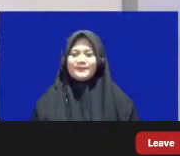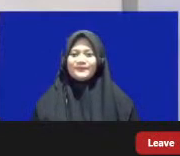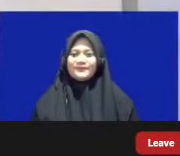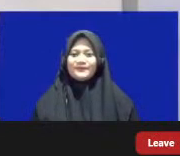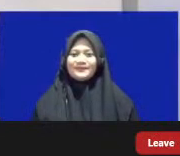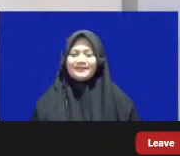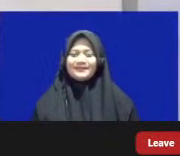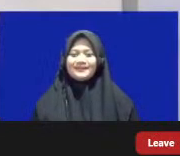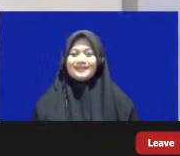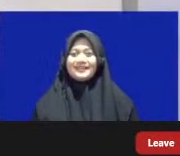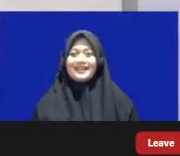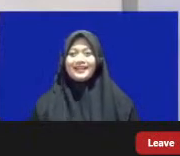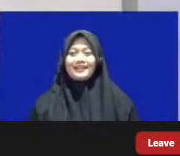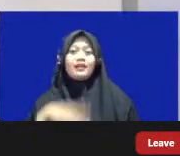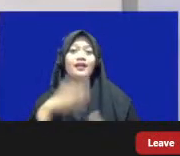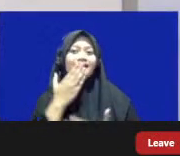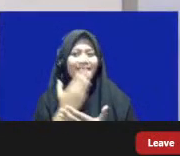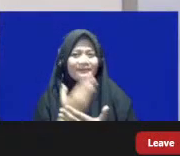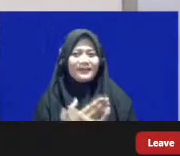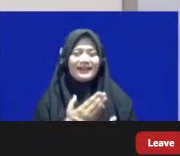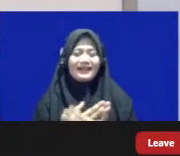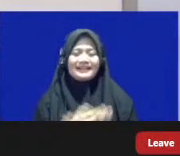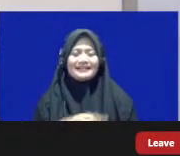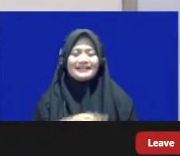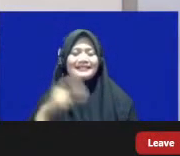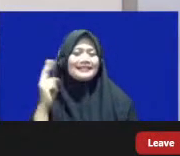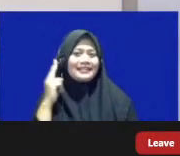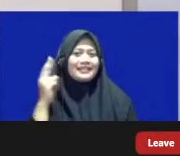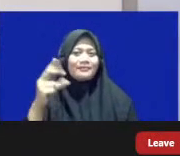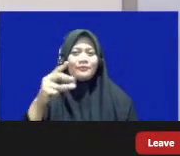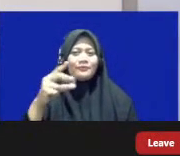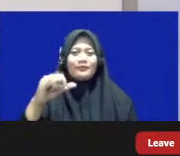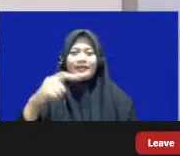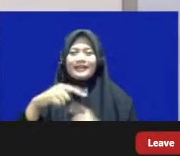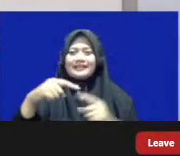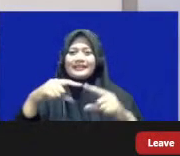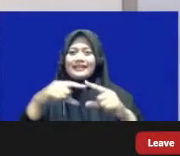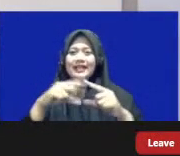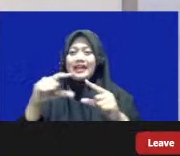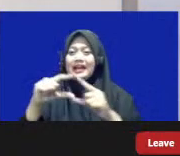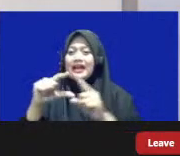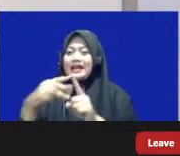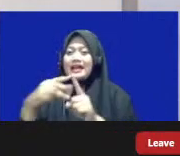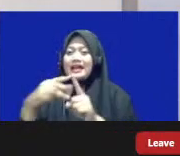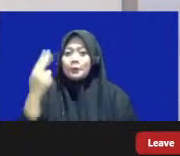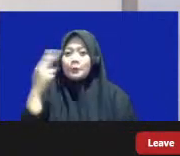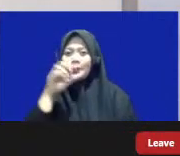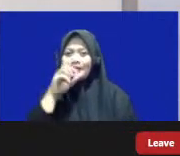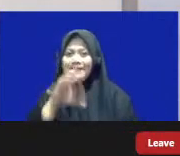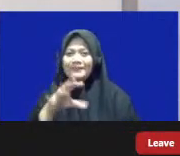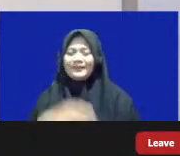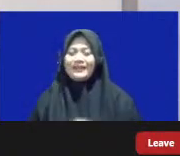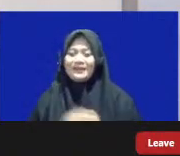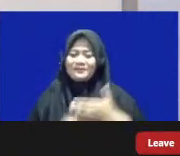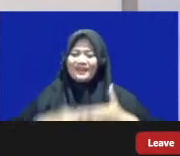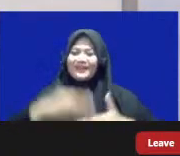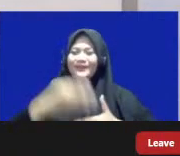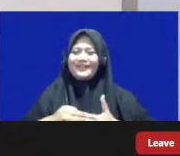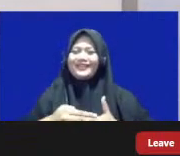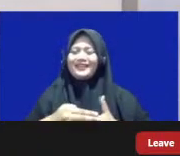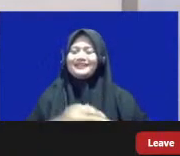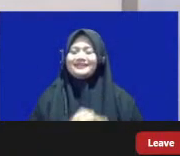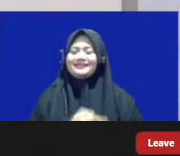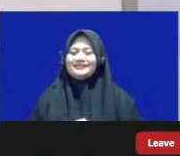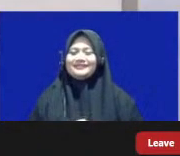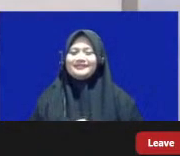Thank you, Mrs. Krista Reder, for the remarks. And moving along to our next agenda, we will together listen to the remarks from